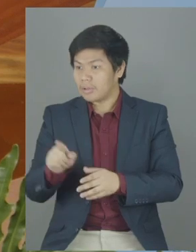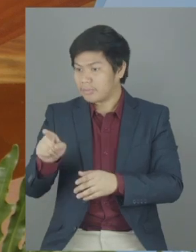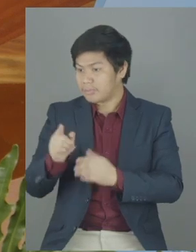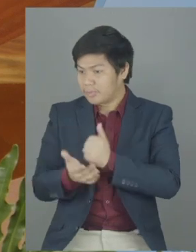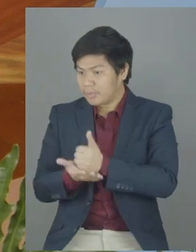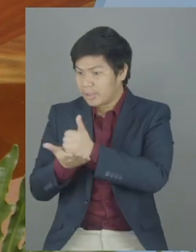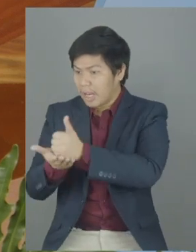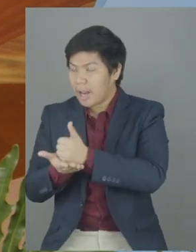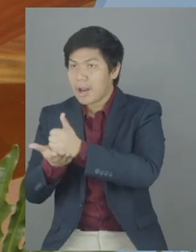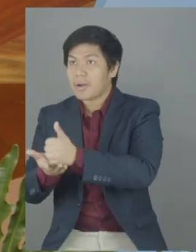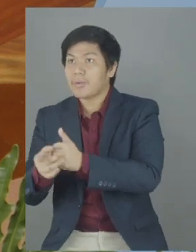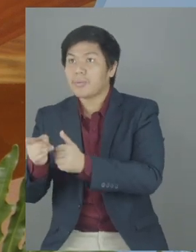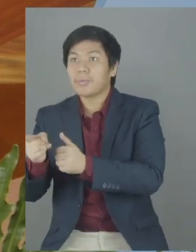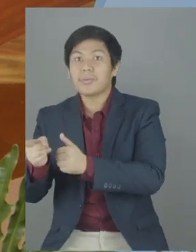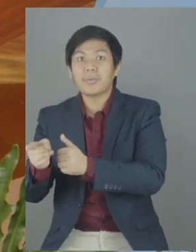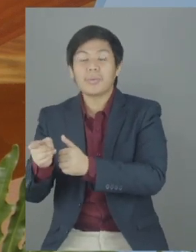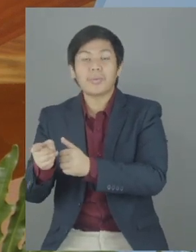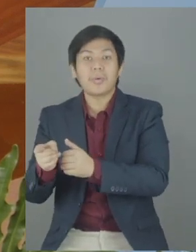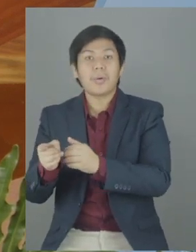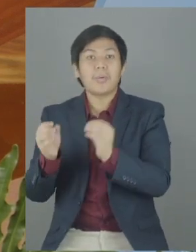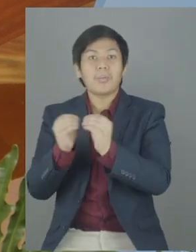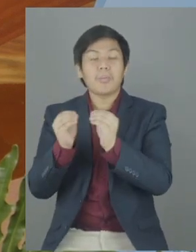treating better people with more money.